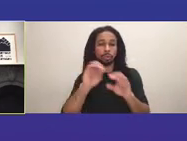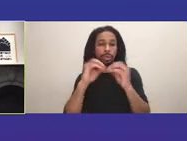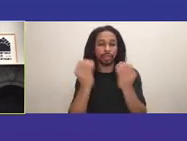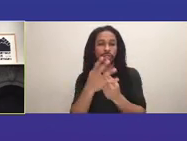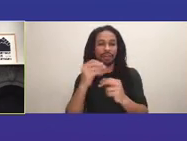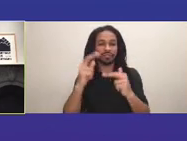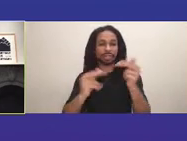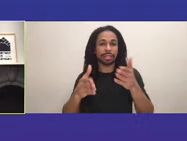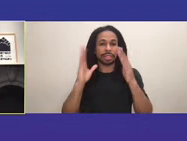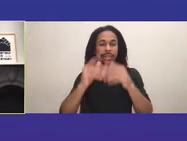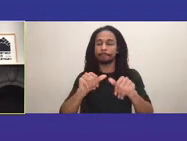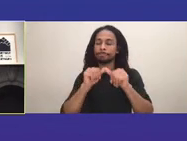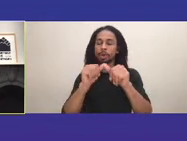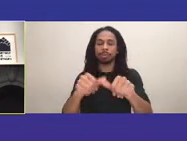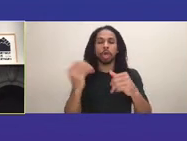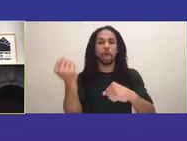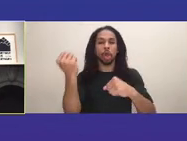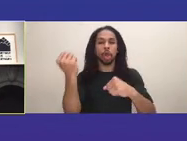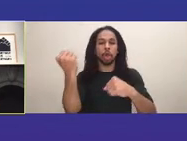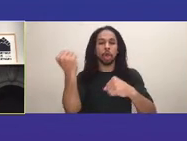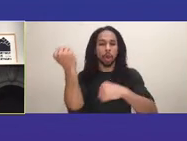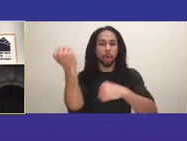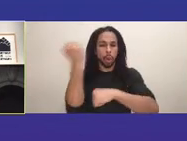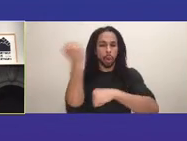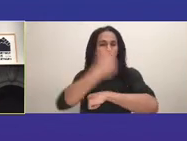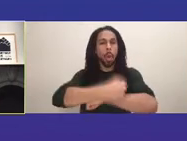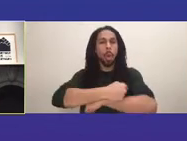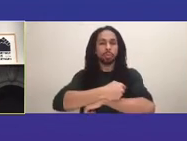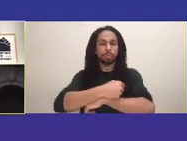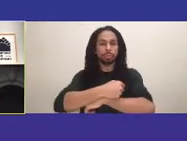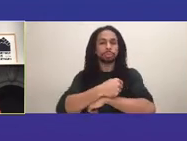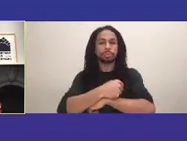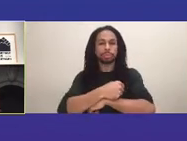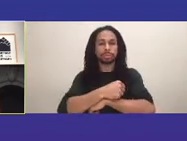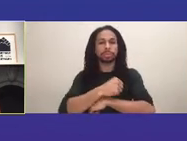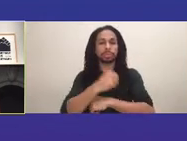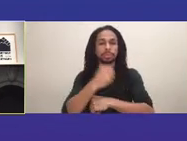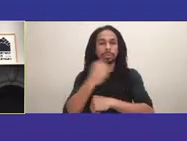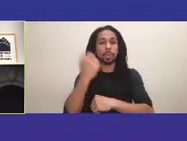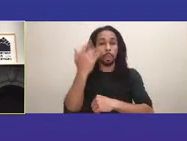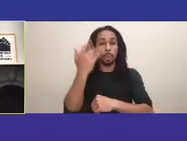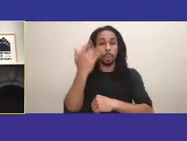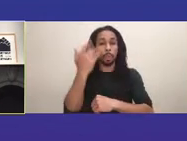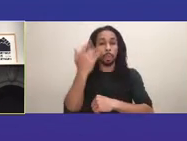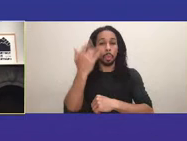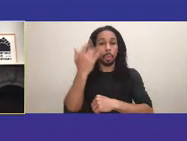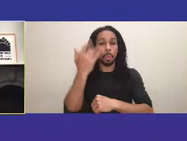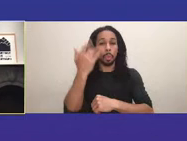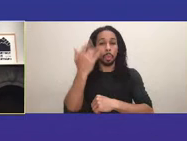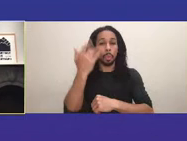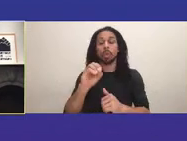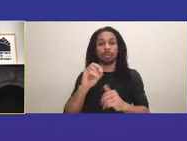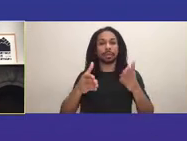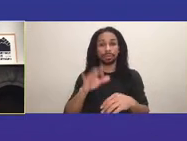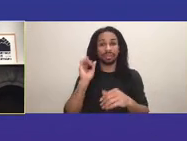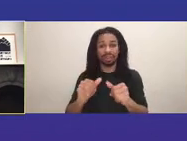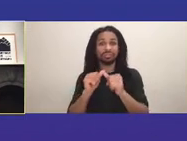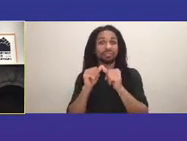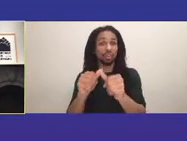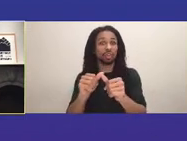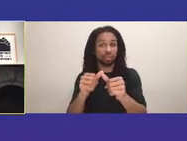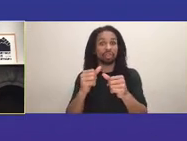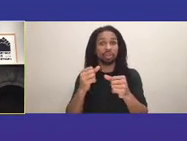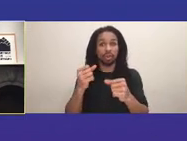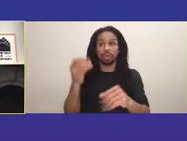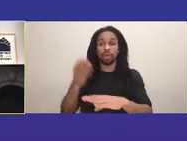permanently closed their doors due to the pandemic, the majority of which are studio facilities which only further shrinks the geography